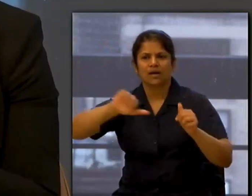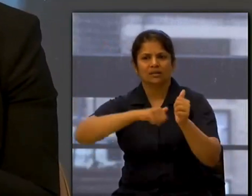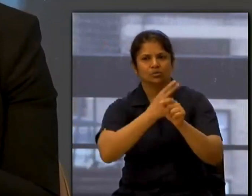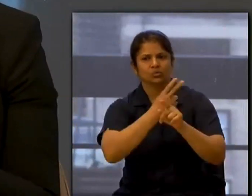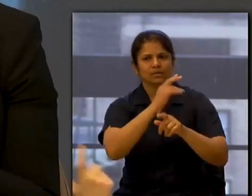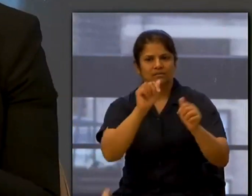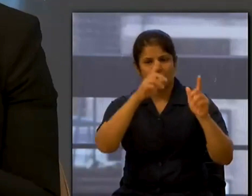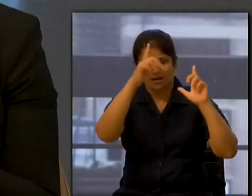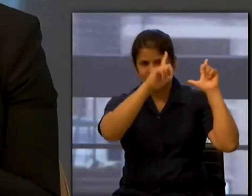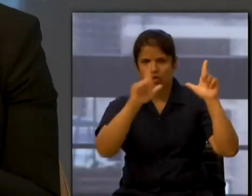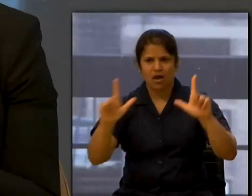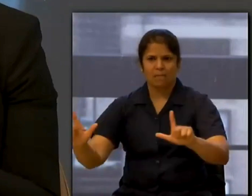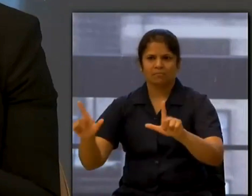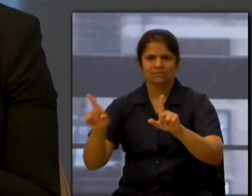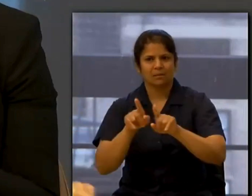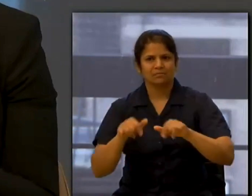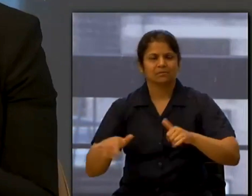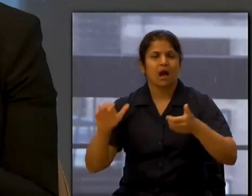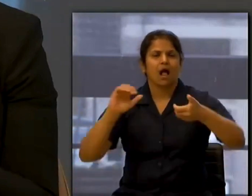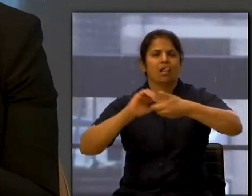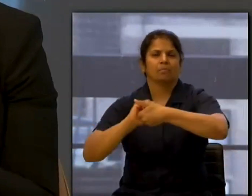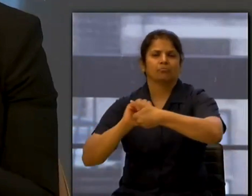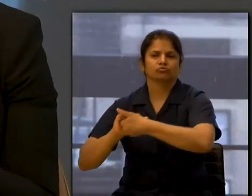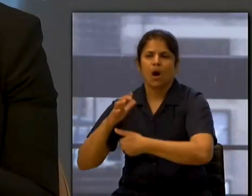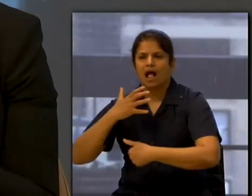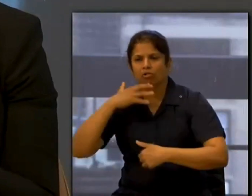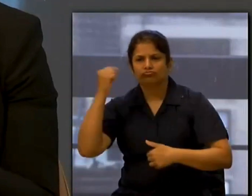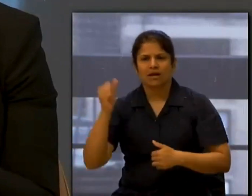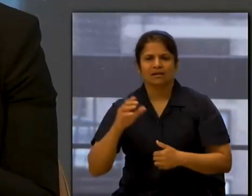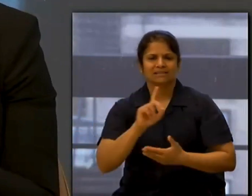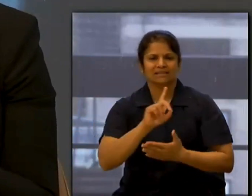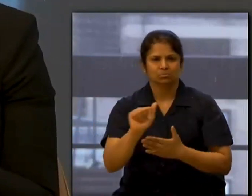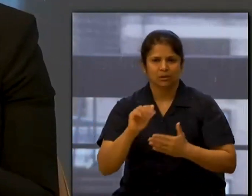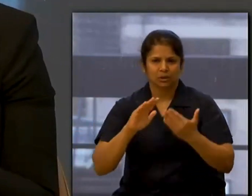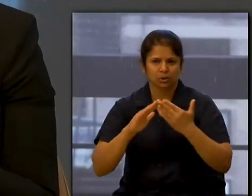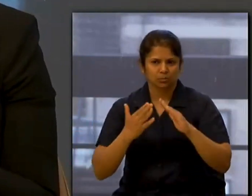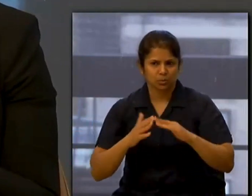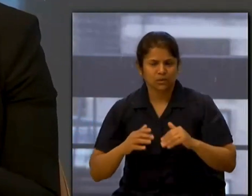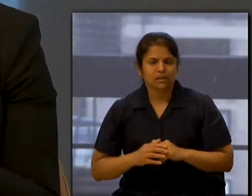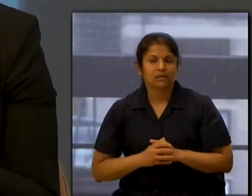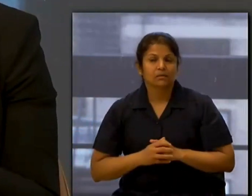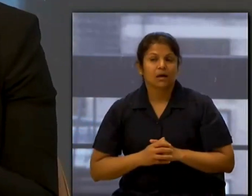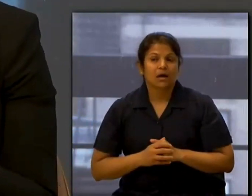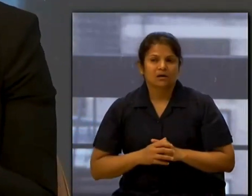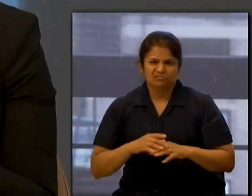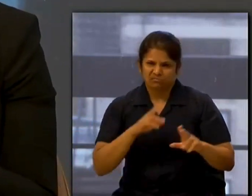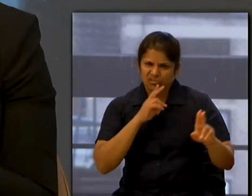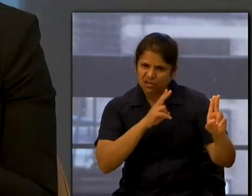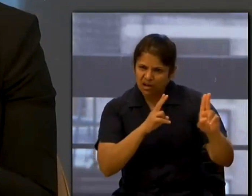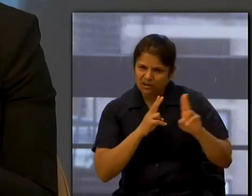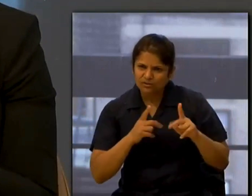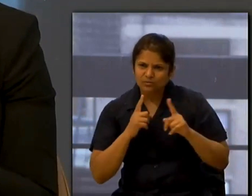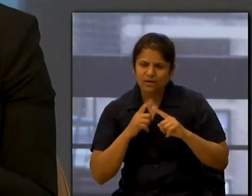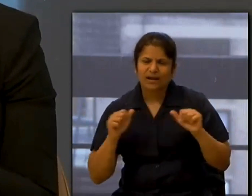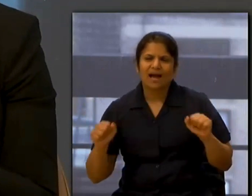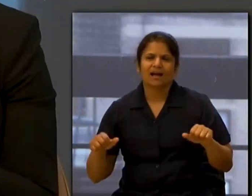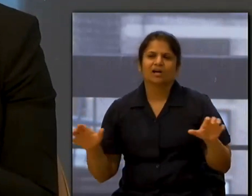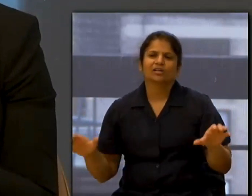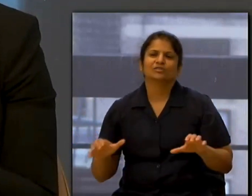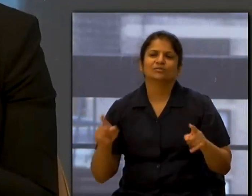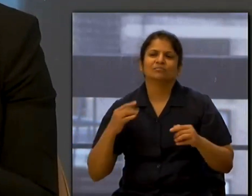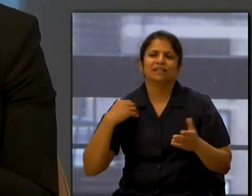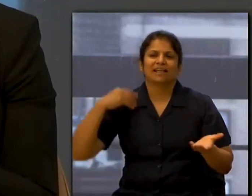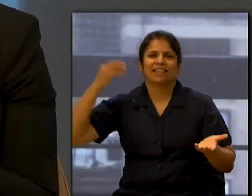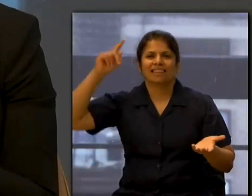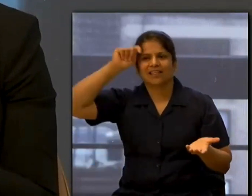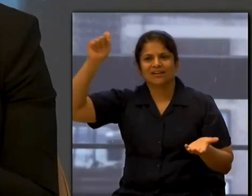work in solidarity with older and disabled communities. And so it was an honor to be able to put some of my theories down on paper, and I really enjoyed